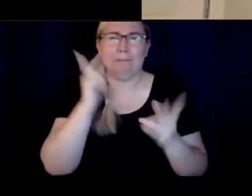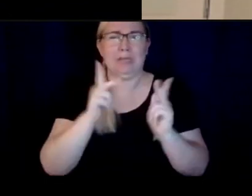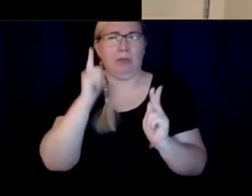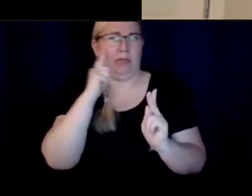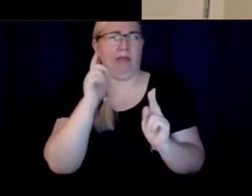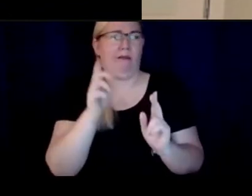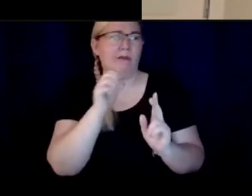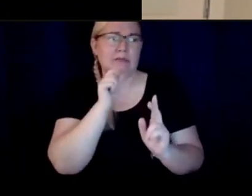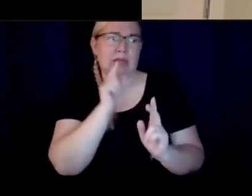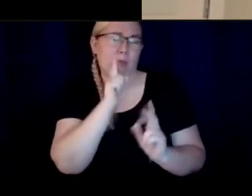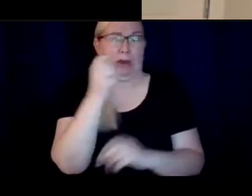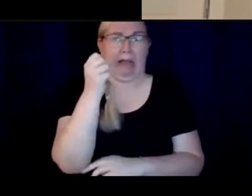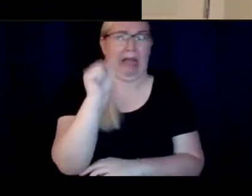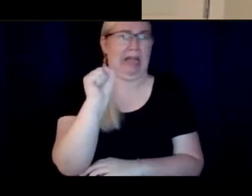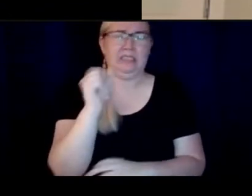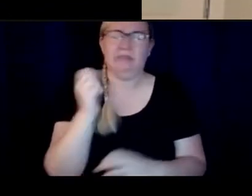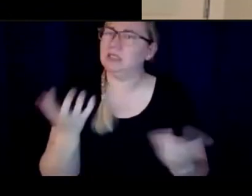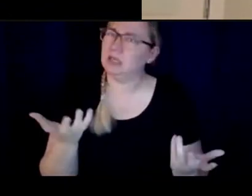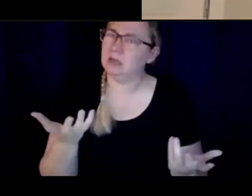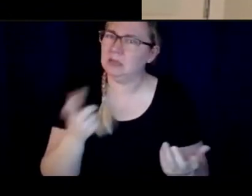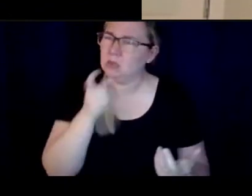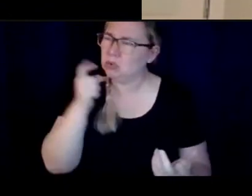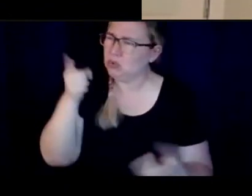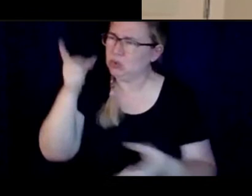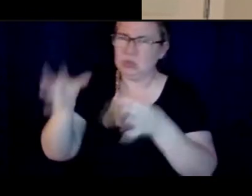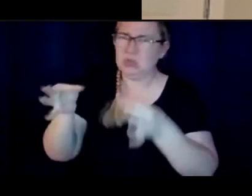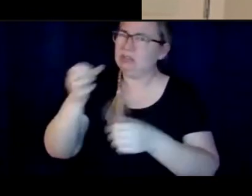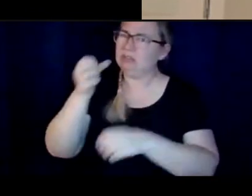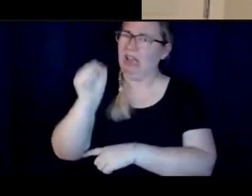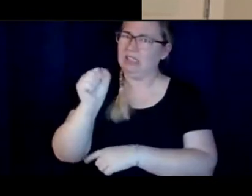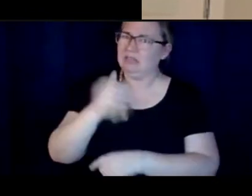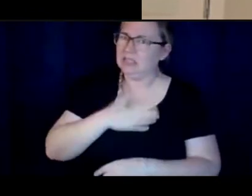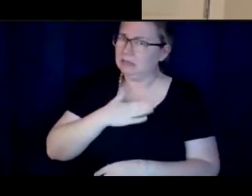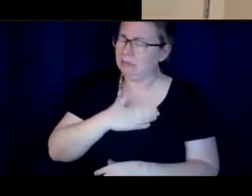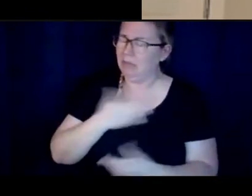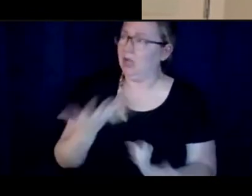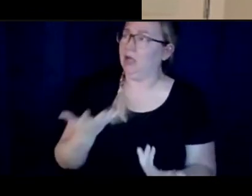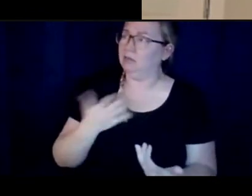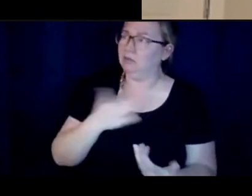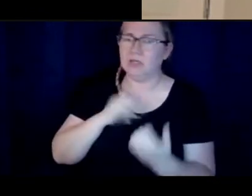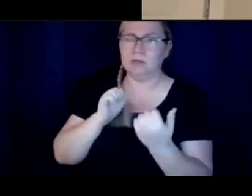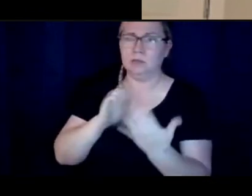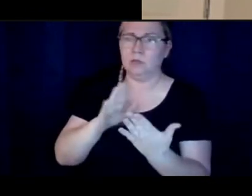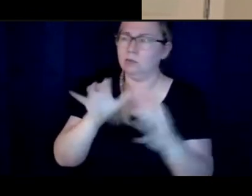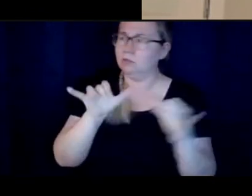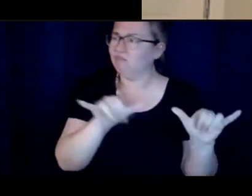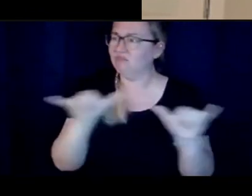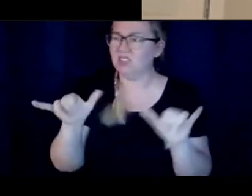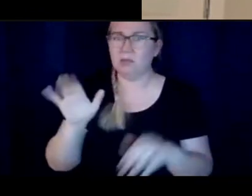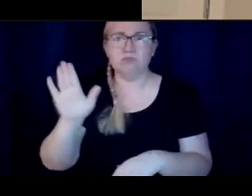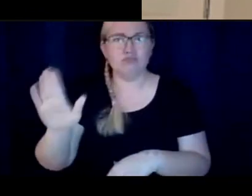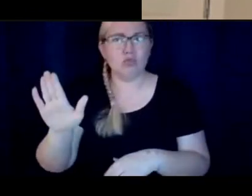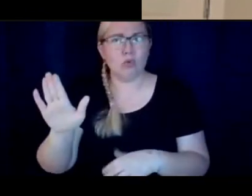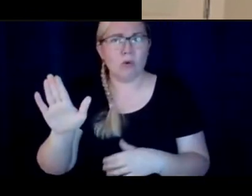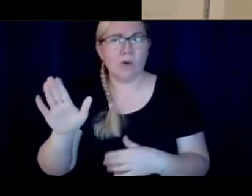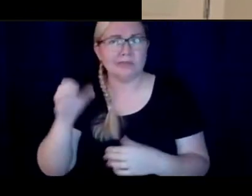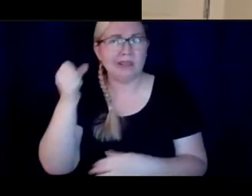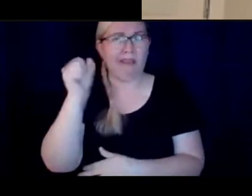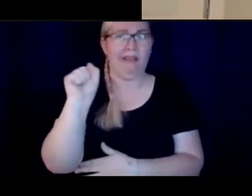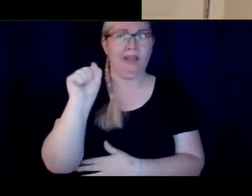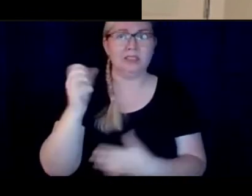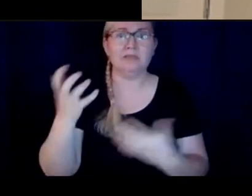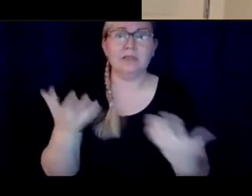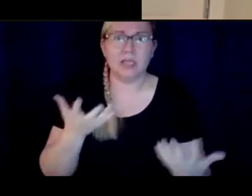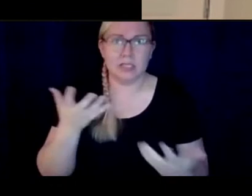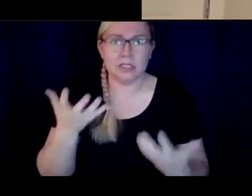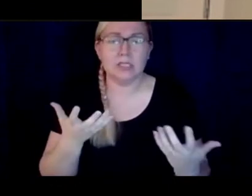like, who are you to judge, right? Like, this is, I've seen actually, you know, really amazing